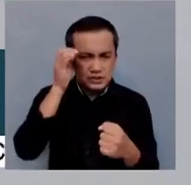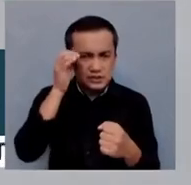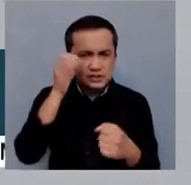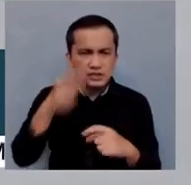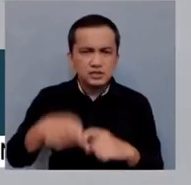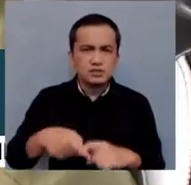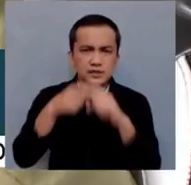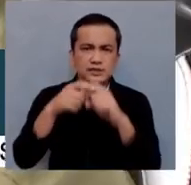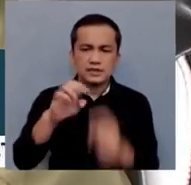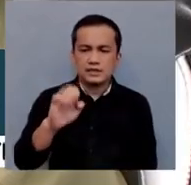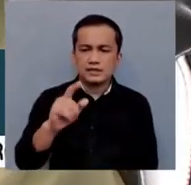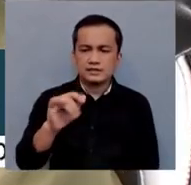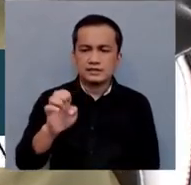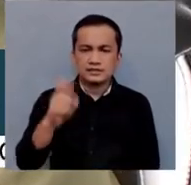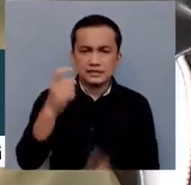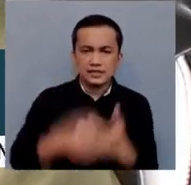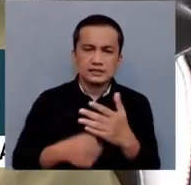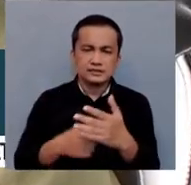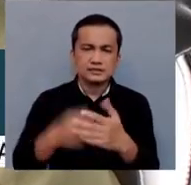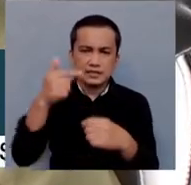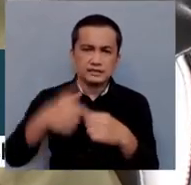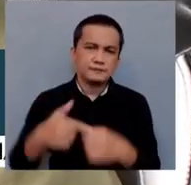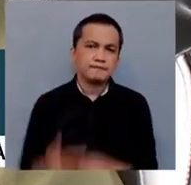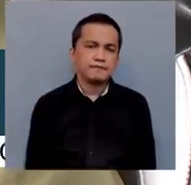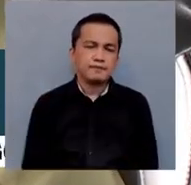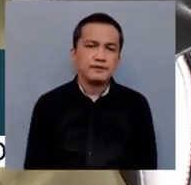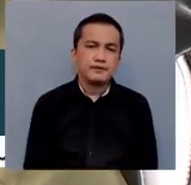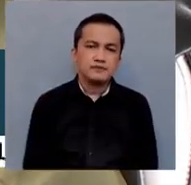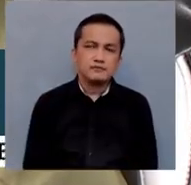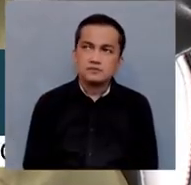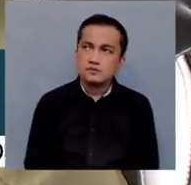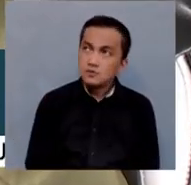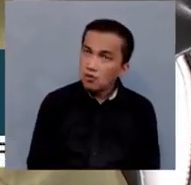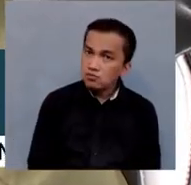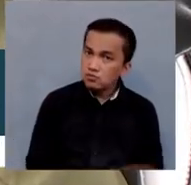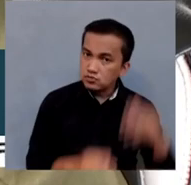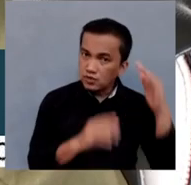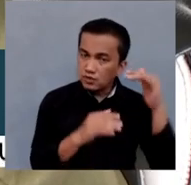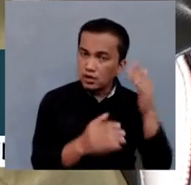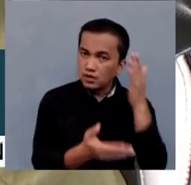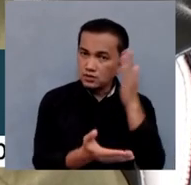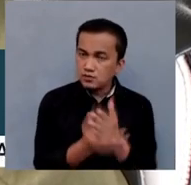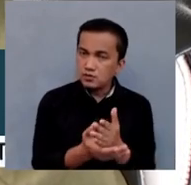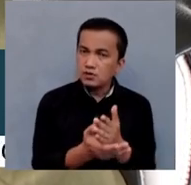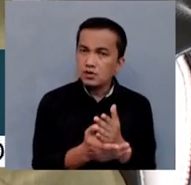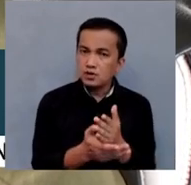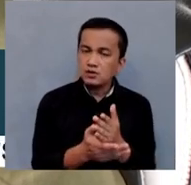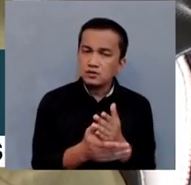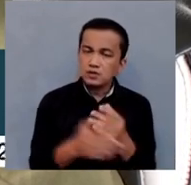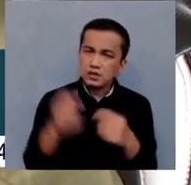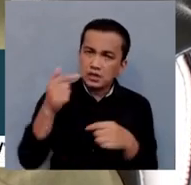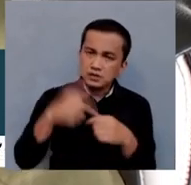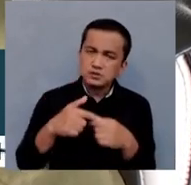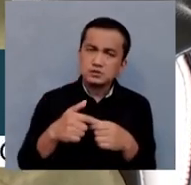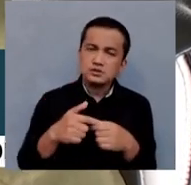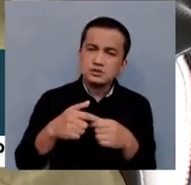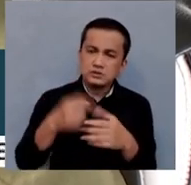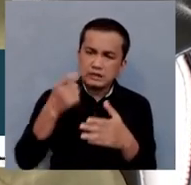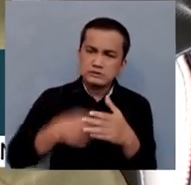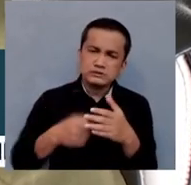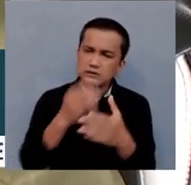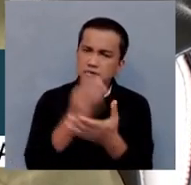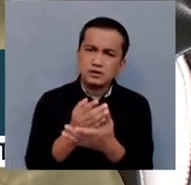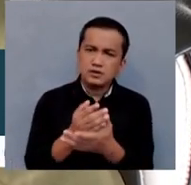on petroleum. Sana iano nila yung excise tax ng petrolyo para kahit paano matulungan yung